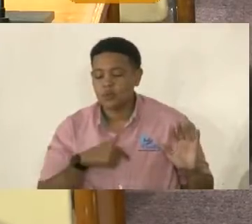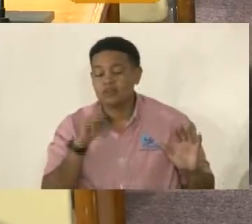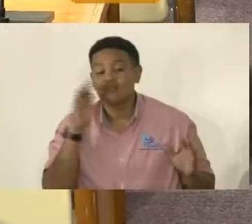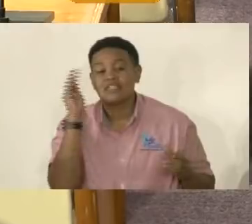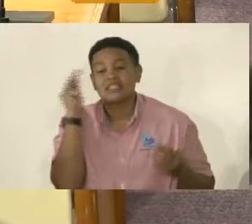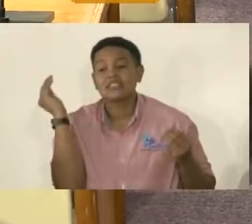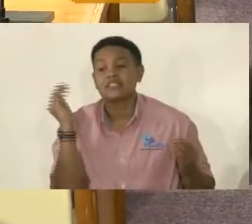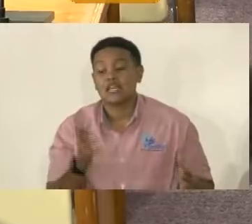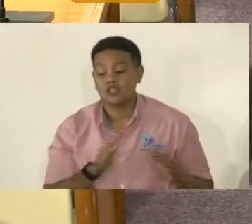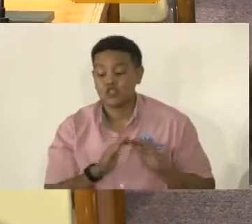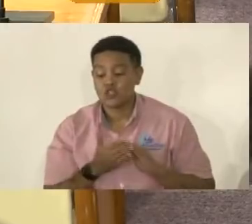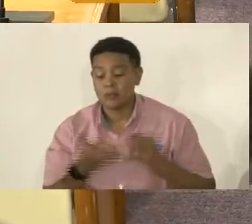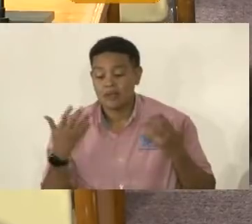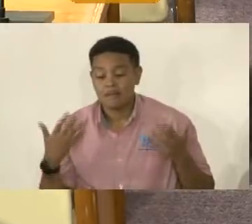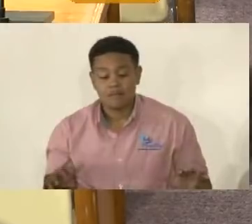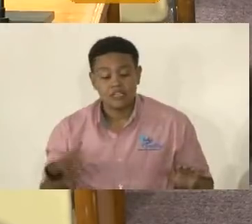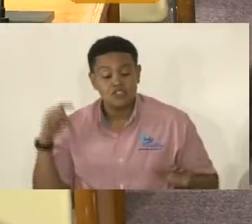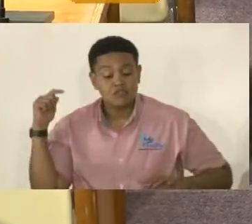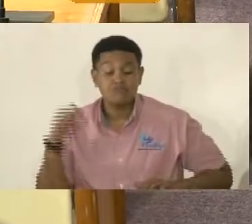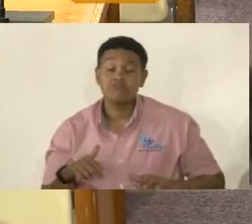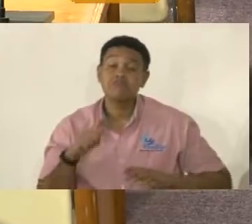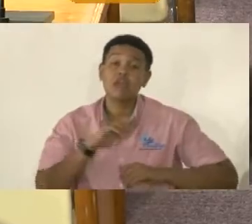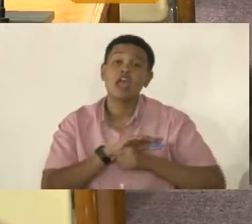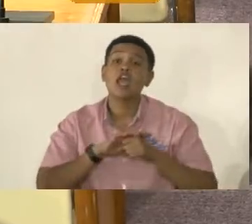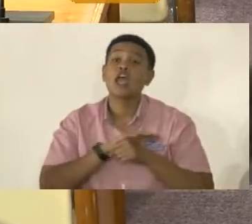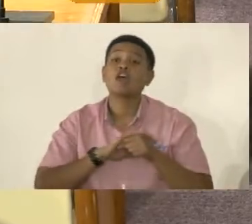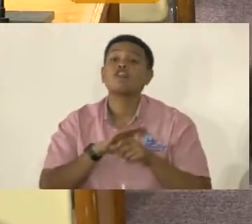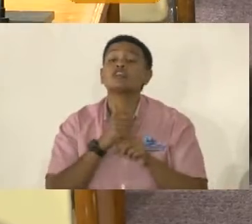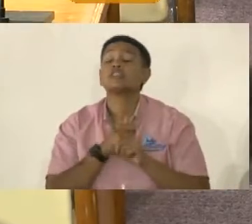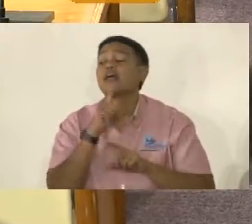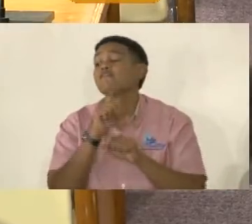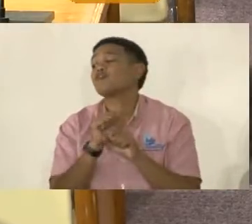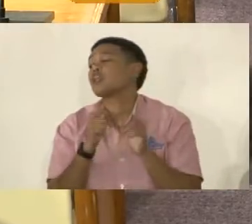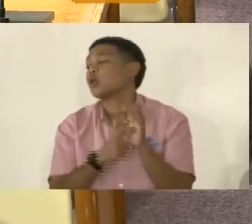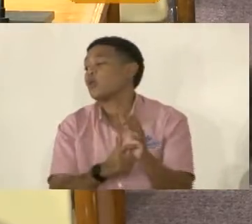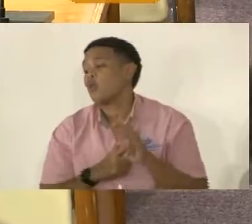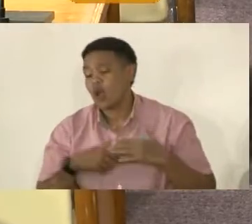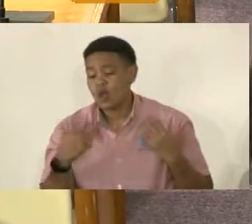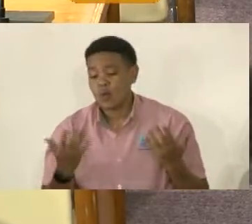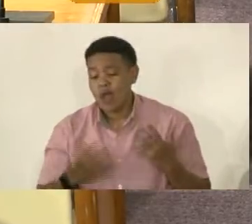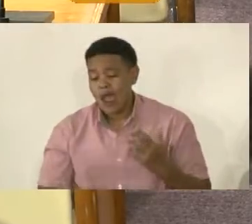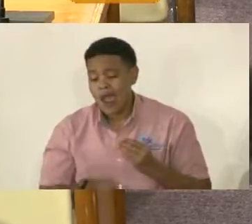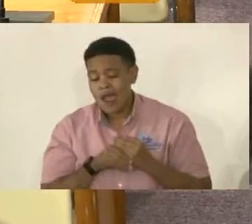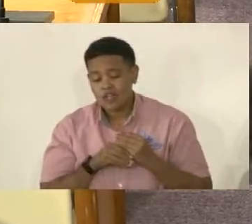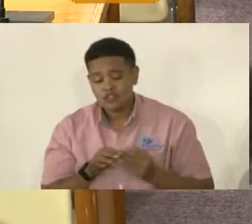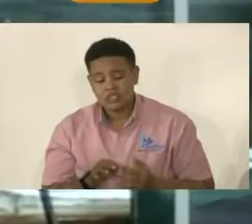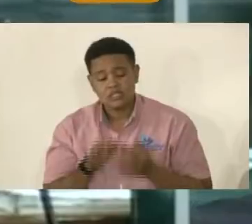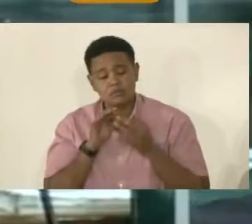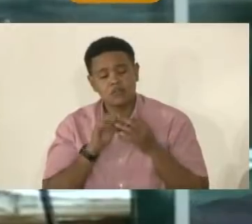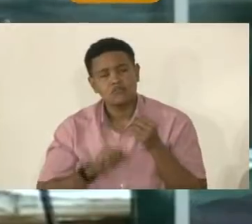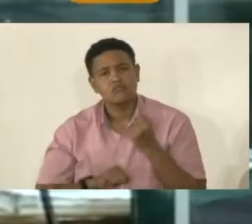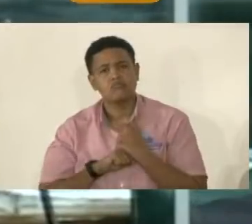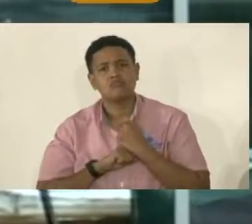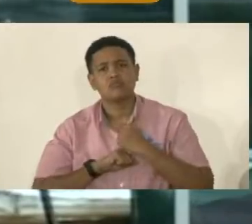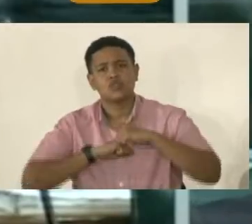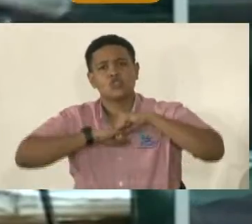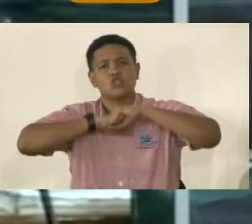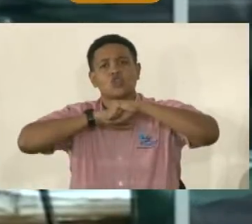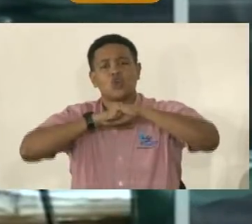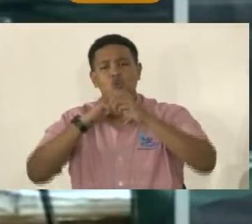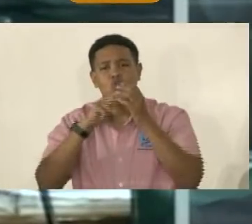to the country that these areas require extraordinary security